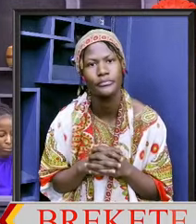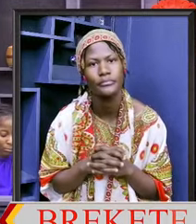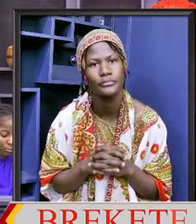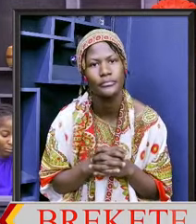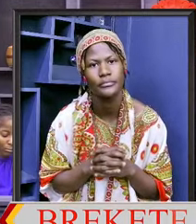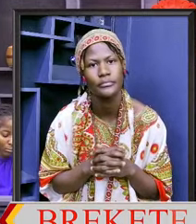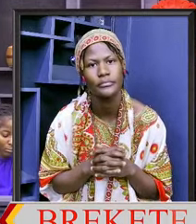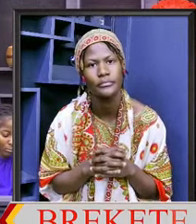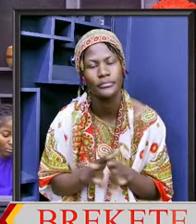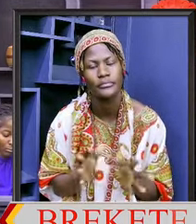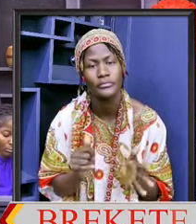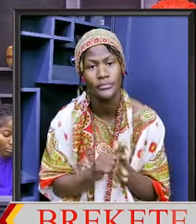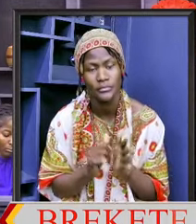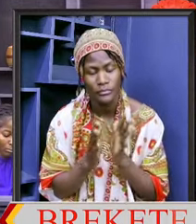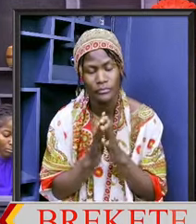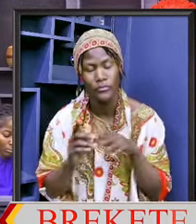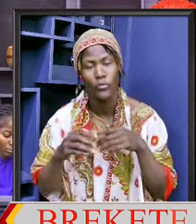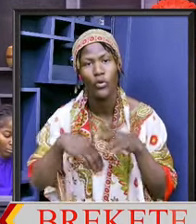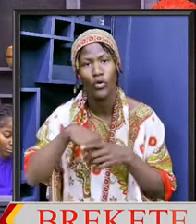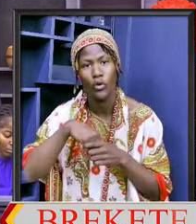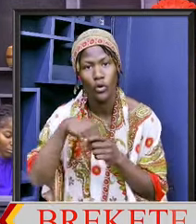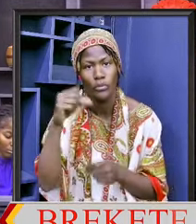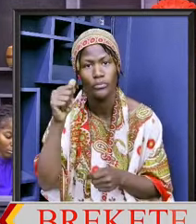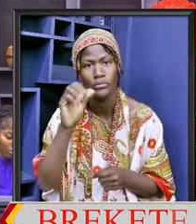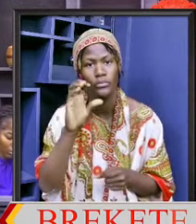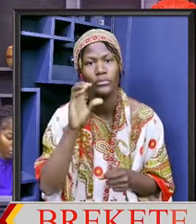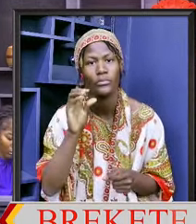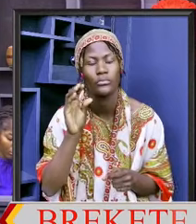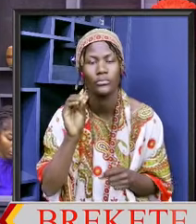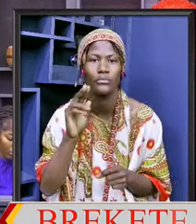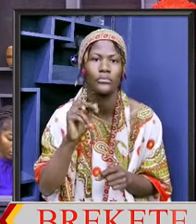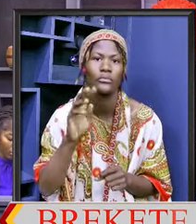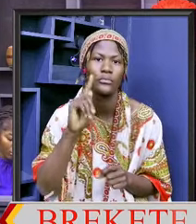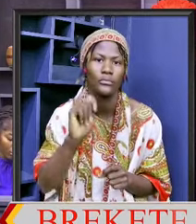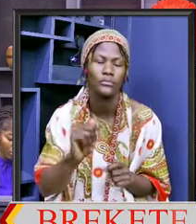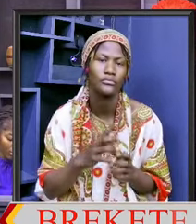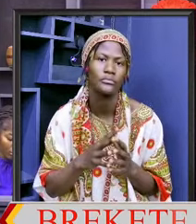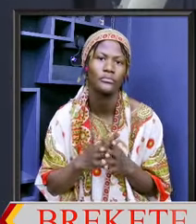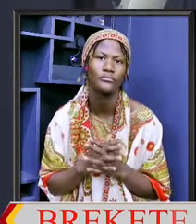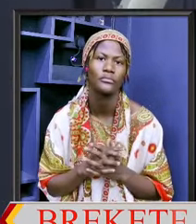That prayer go open account for her. And you go put money for inside the account.